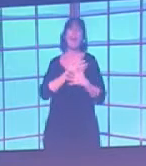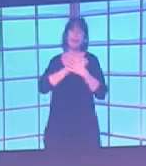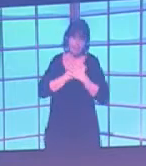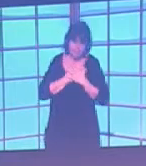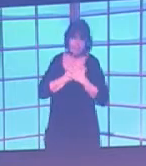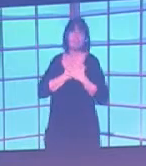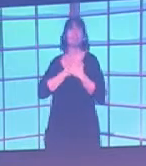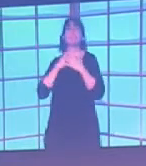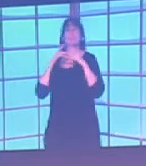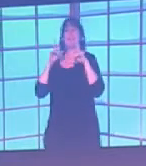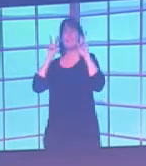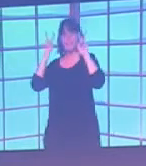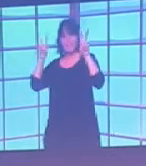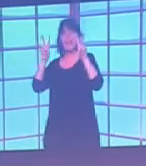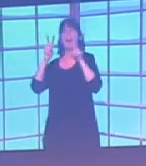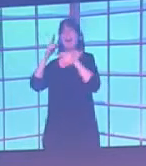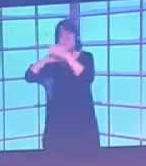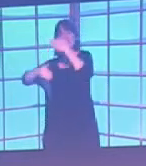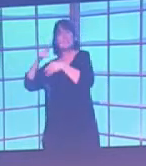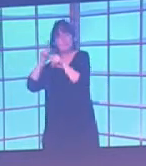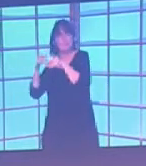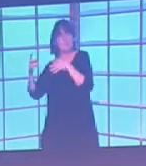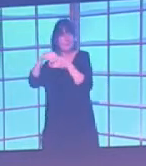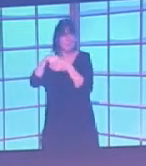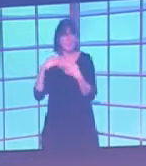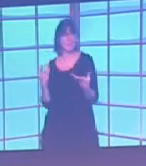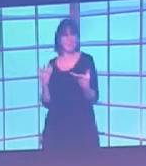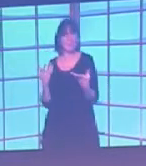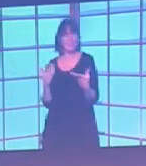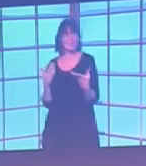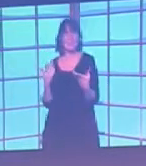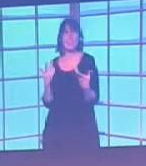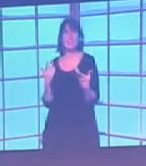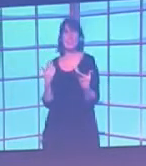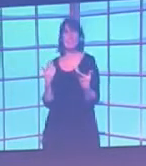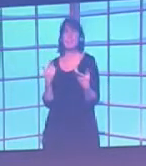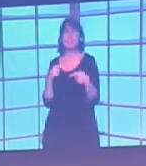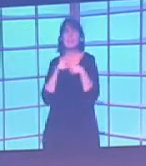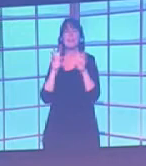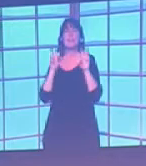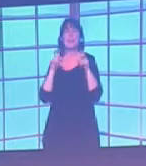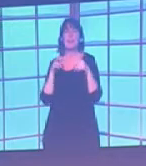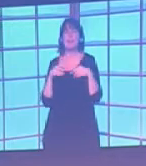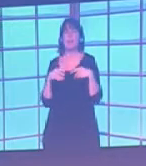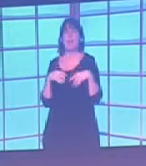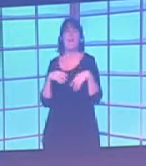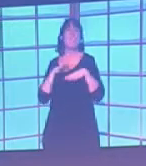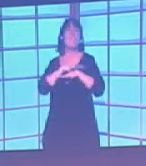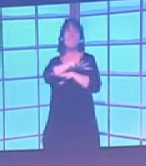children, for example, you have a family stands or